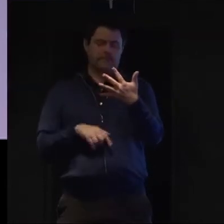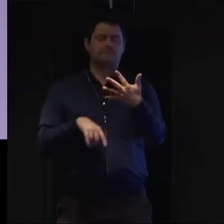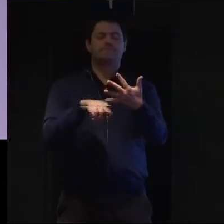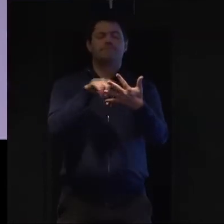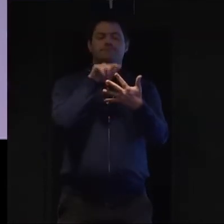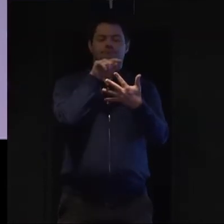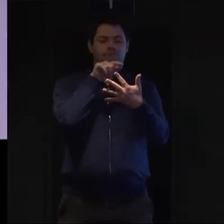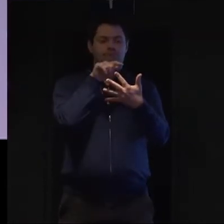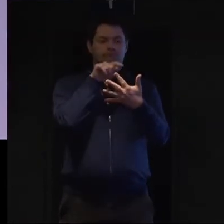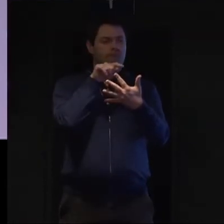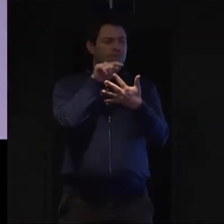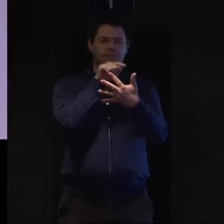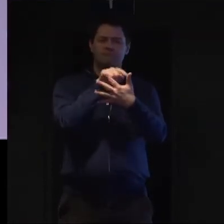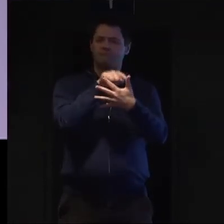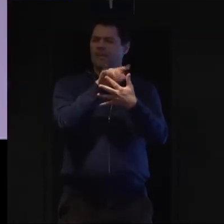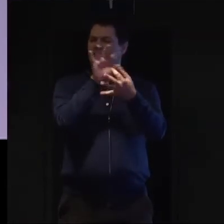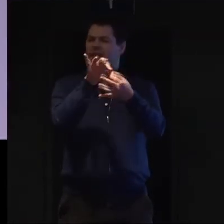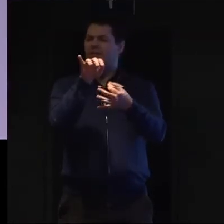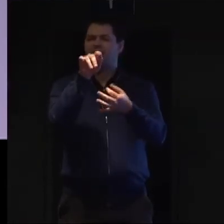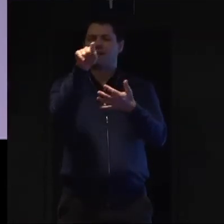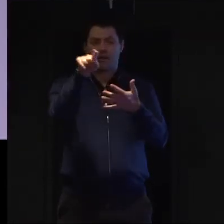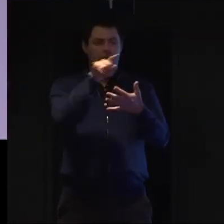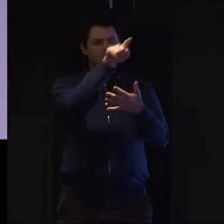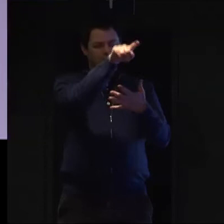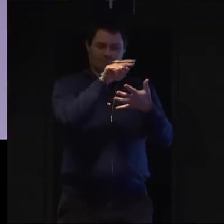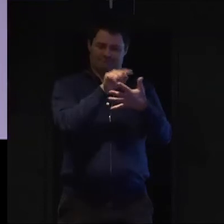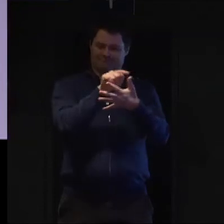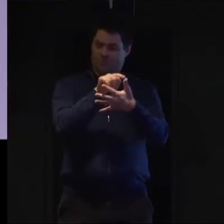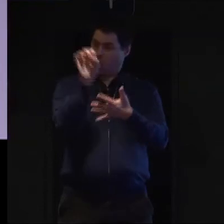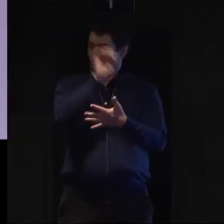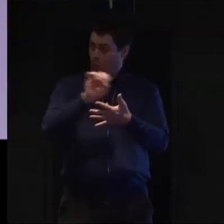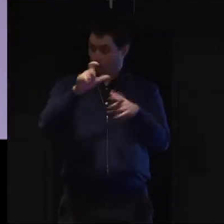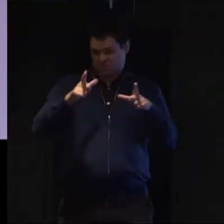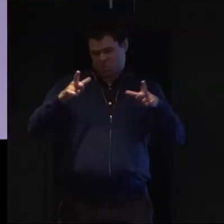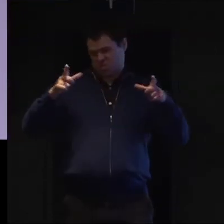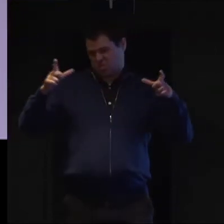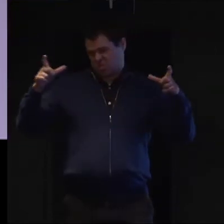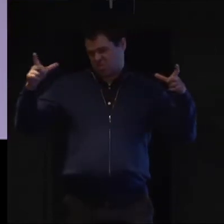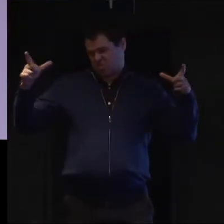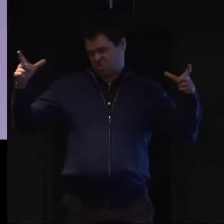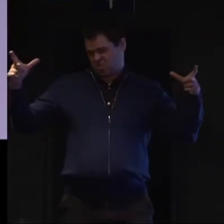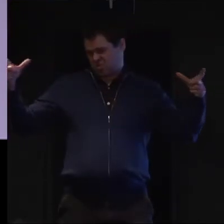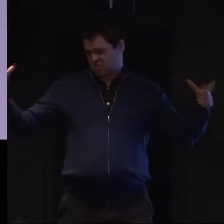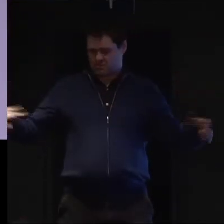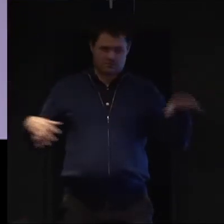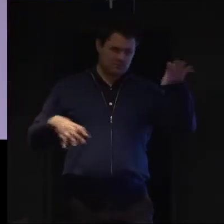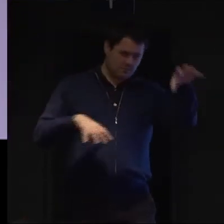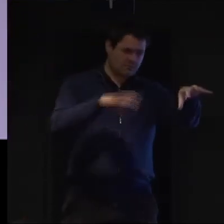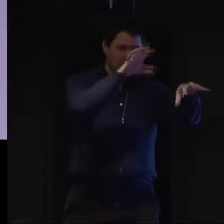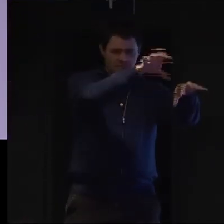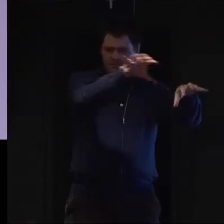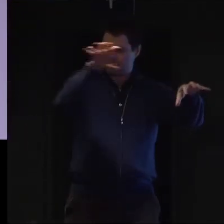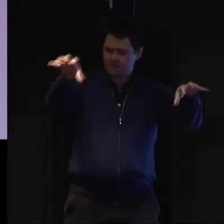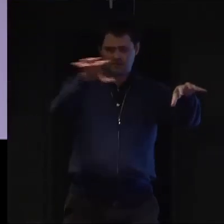of all, I'm just touching on a point made over there. Europe is a huge area with many different standards